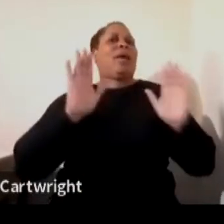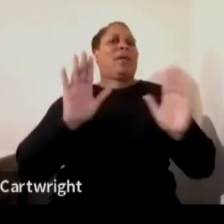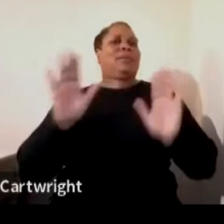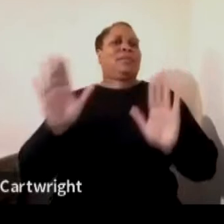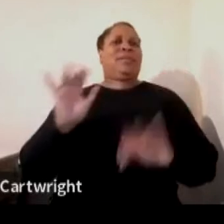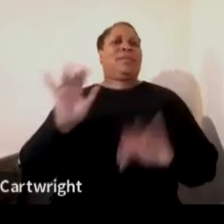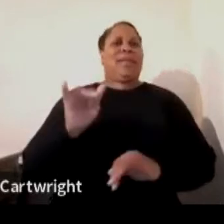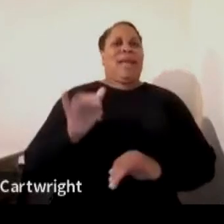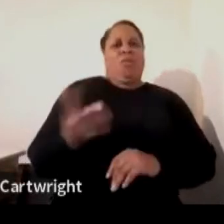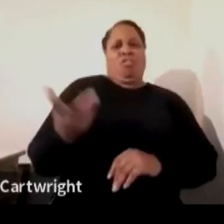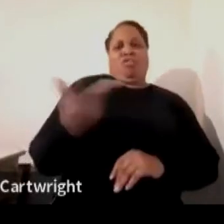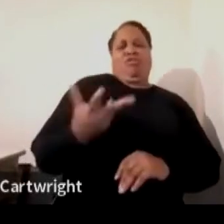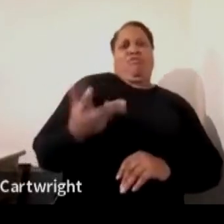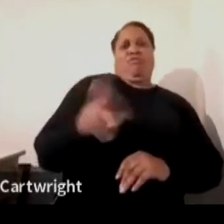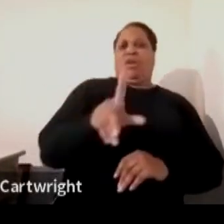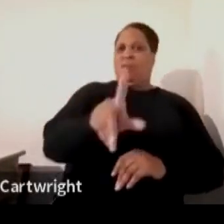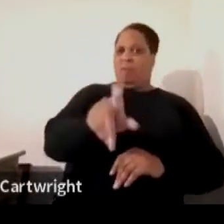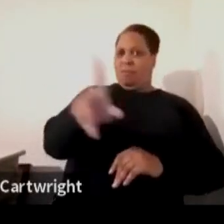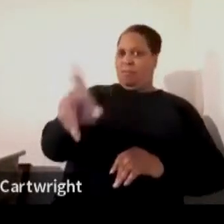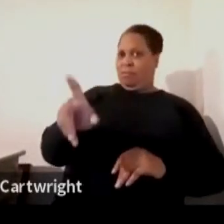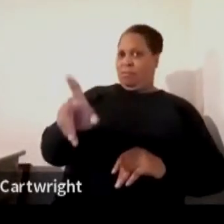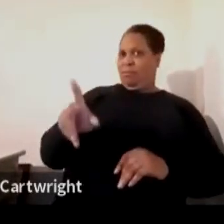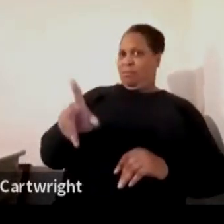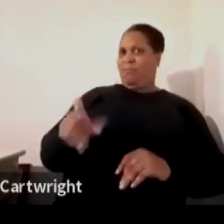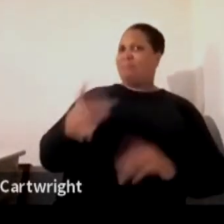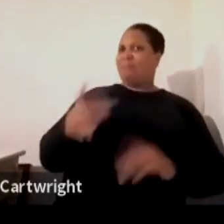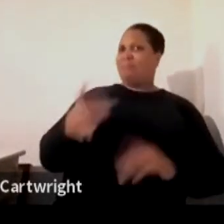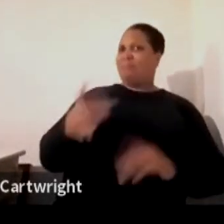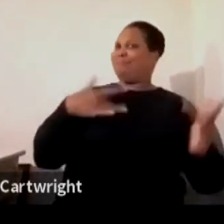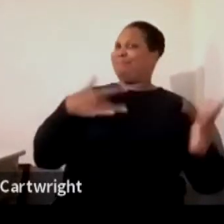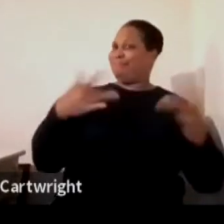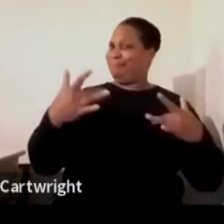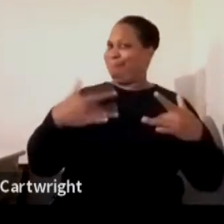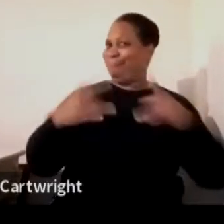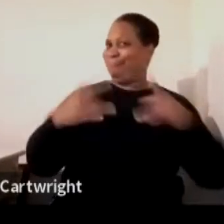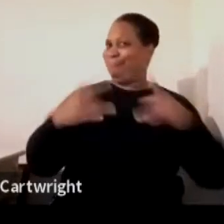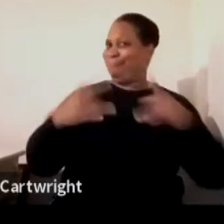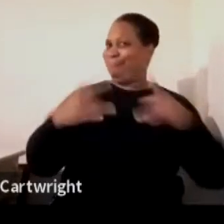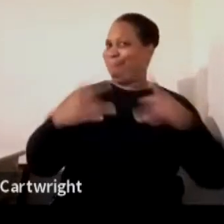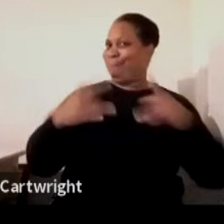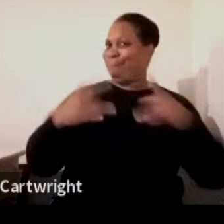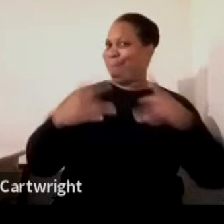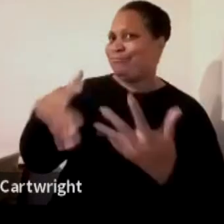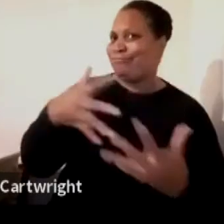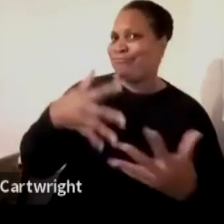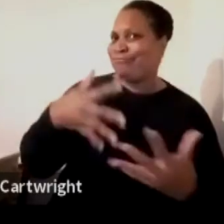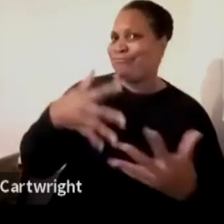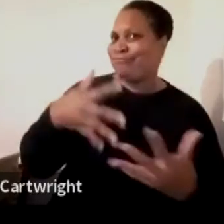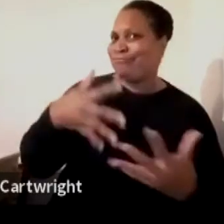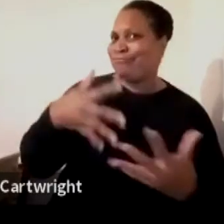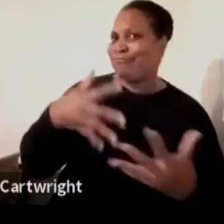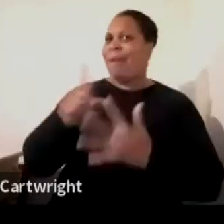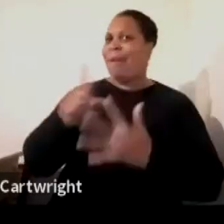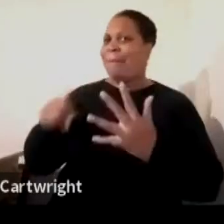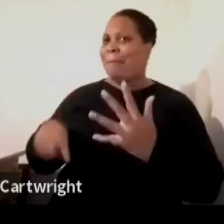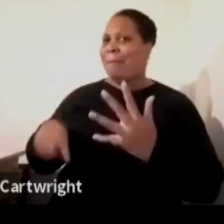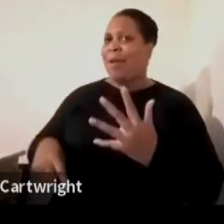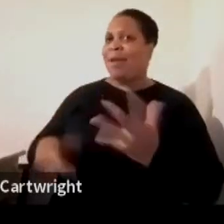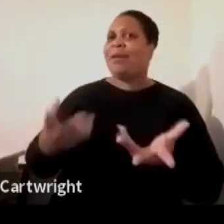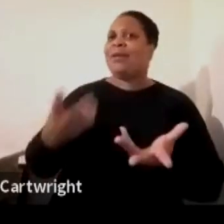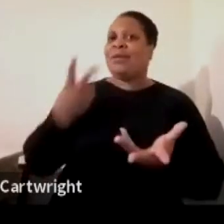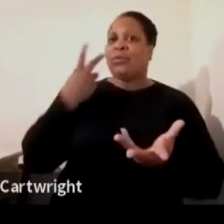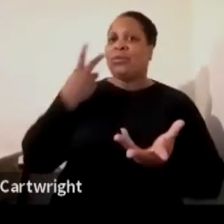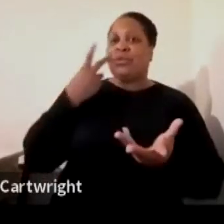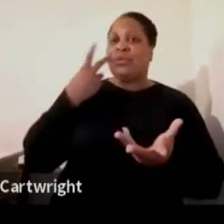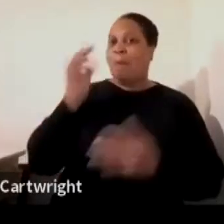you to consider and answer amongst yourselves. So earlier on this week, we saw, on Monday actually, we saw